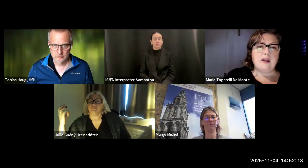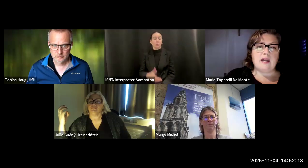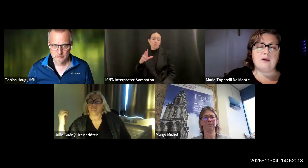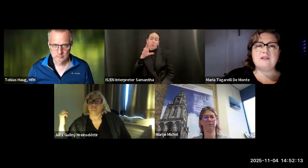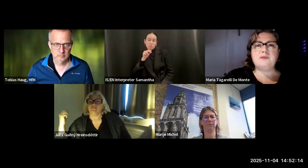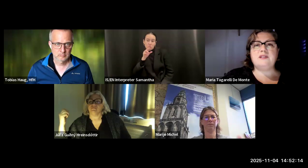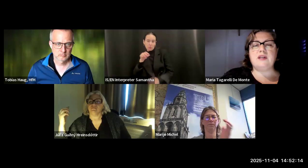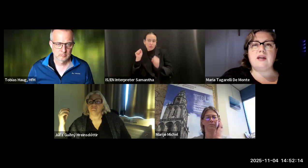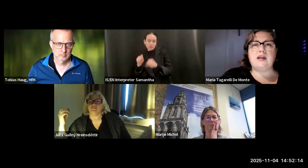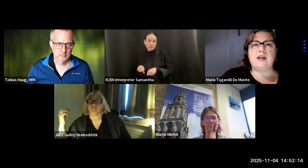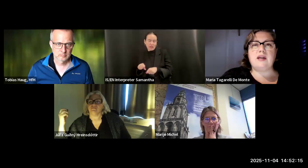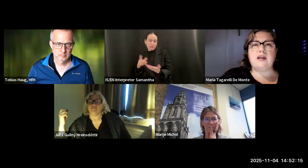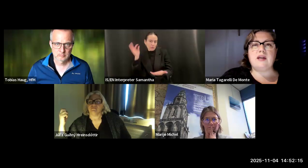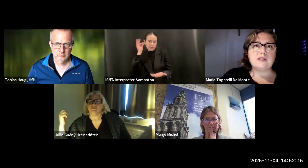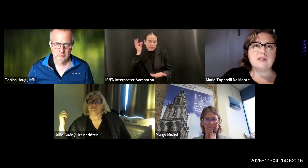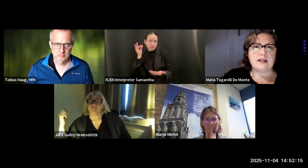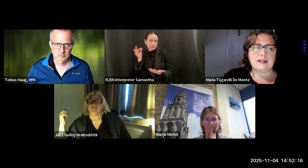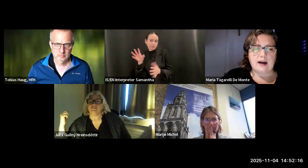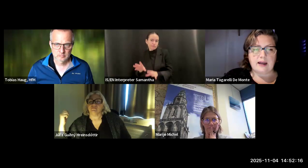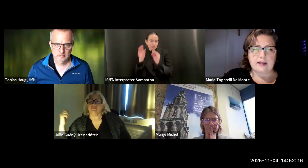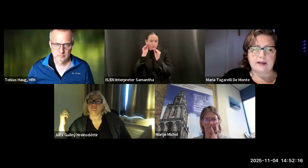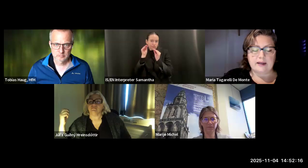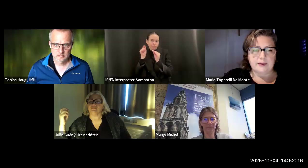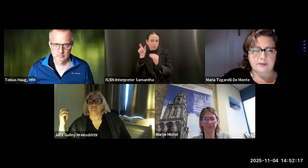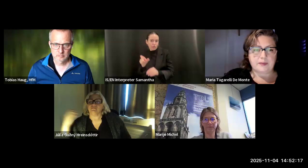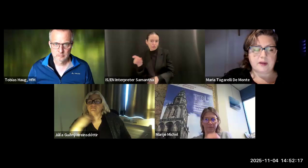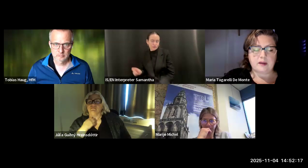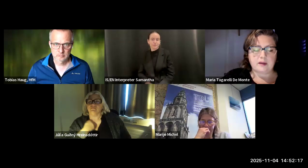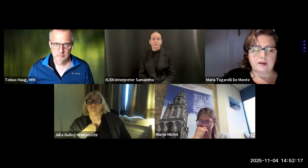text. Now, in the specific case of the courses that